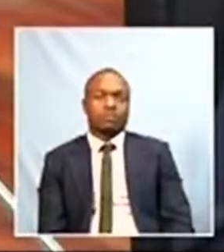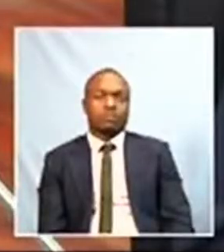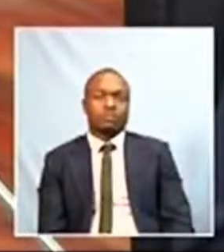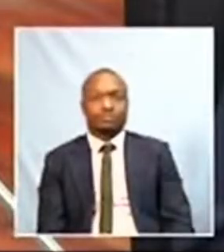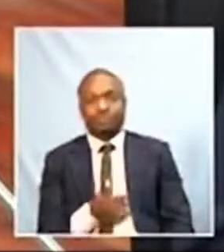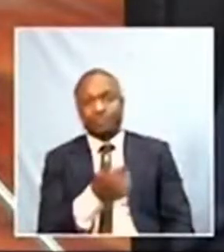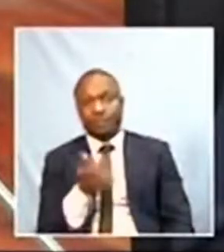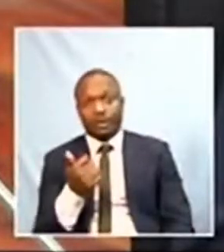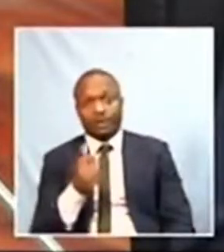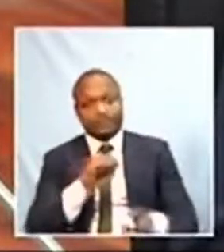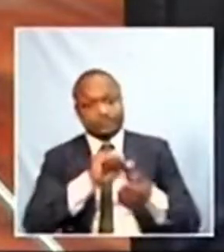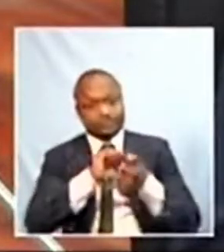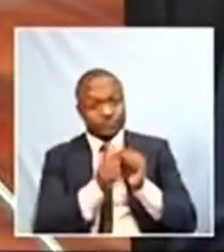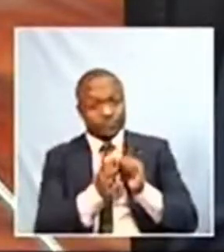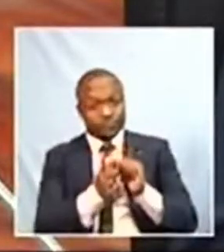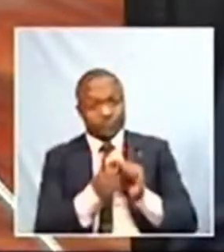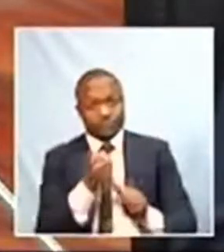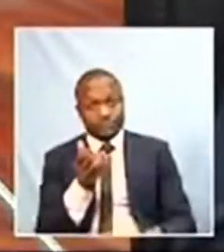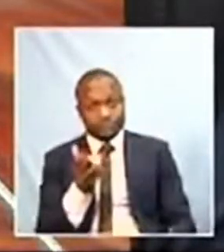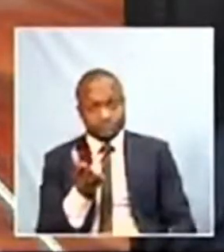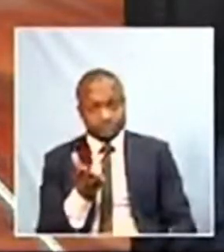Any other amendment?